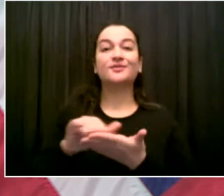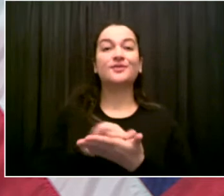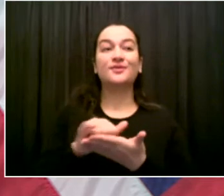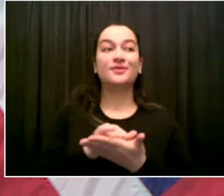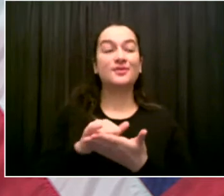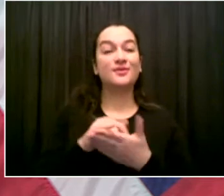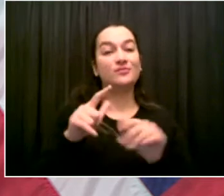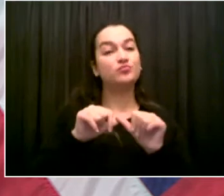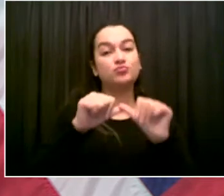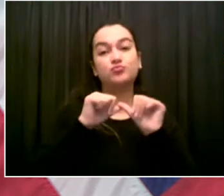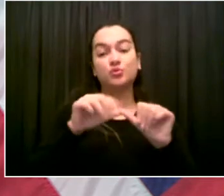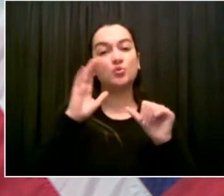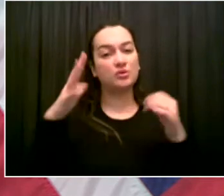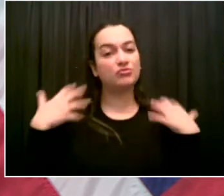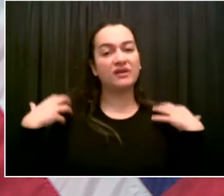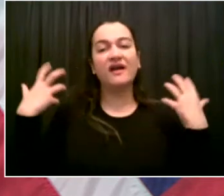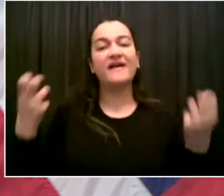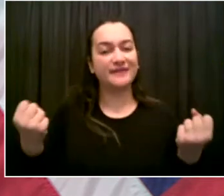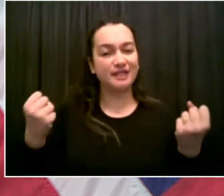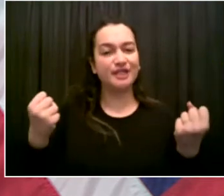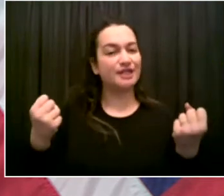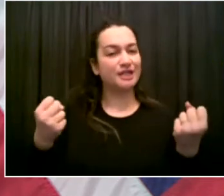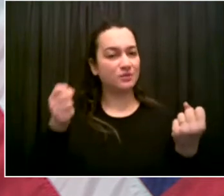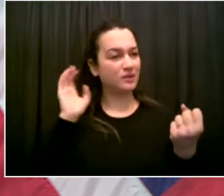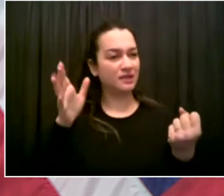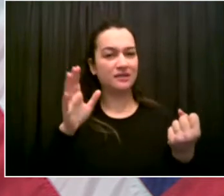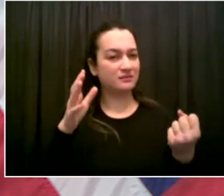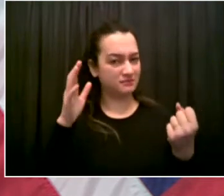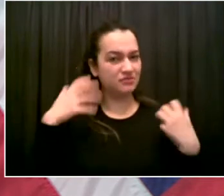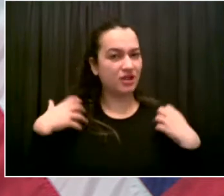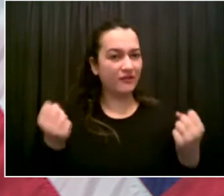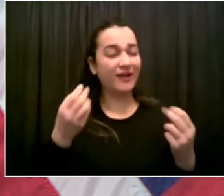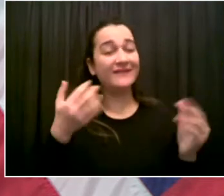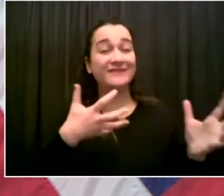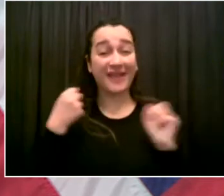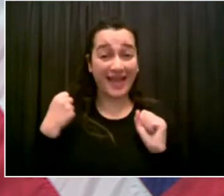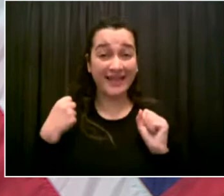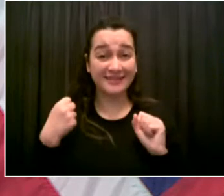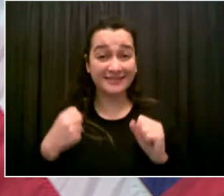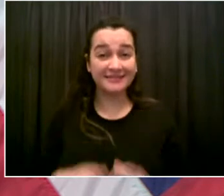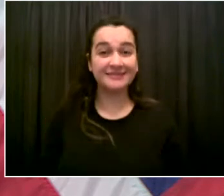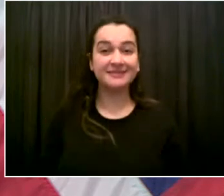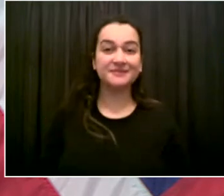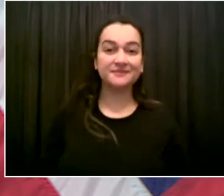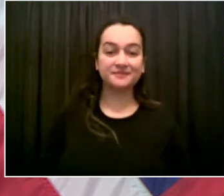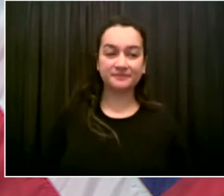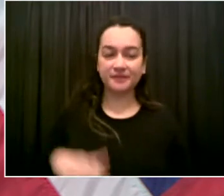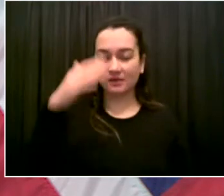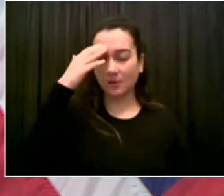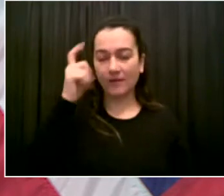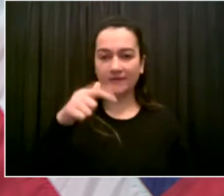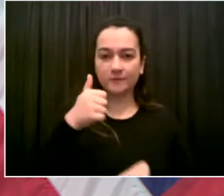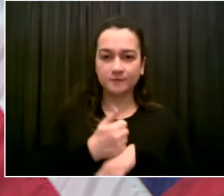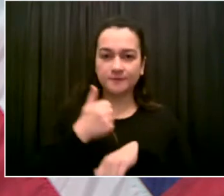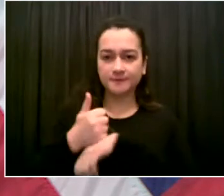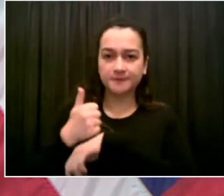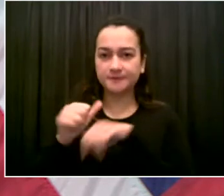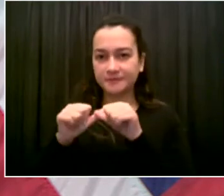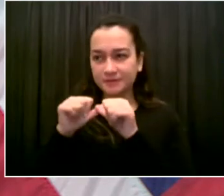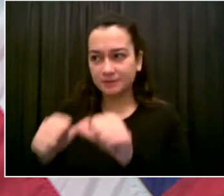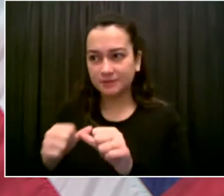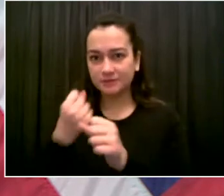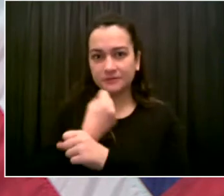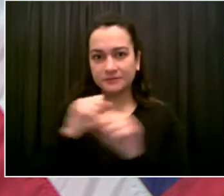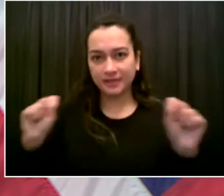swiftly and safely as possible, and to be truly prepared for the future. I am thankful that Mayor de Blasio is entrusting